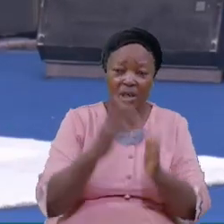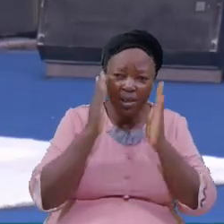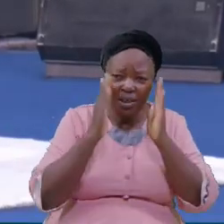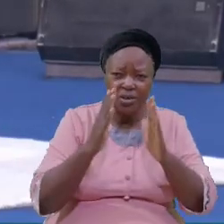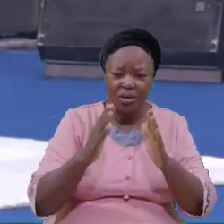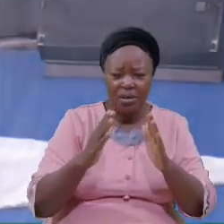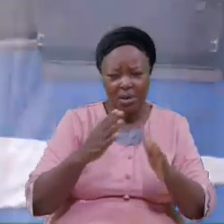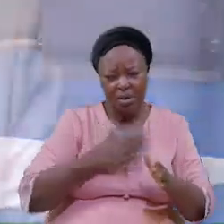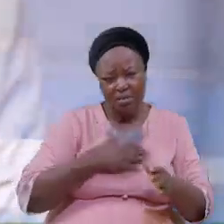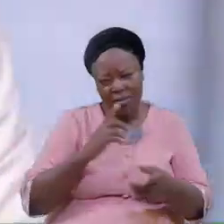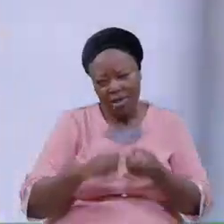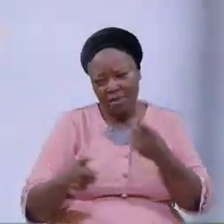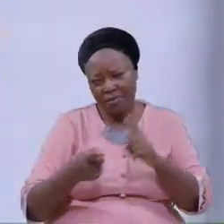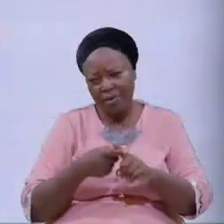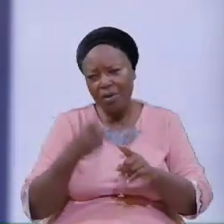you do?